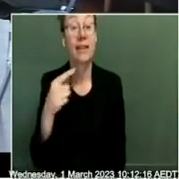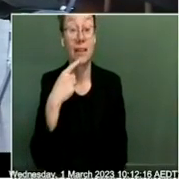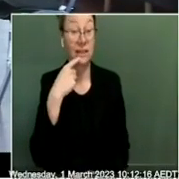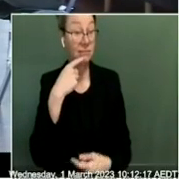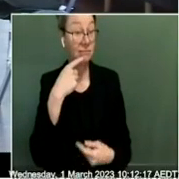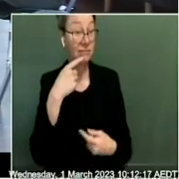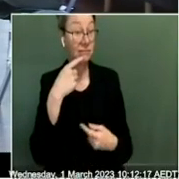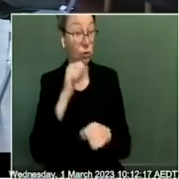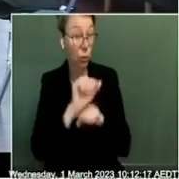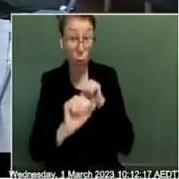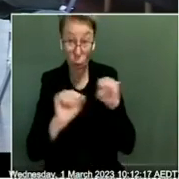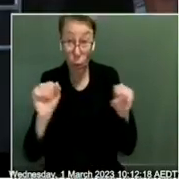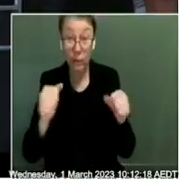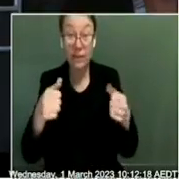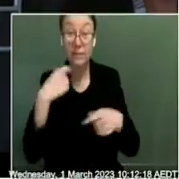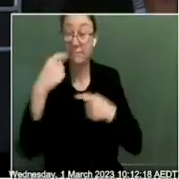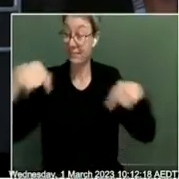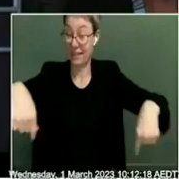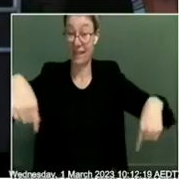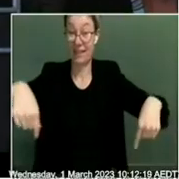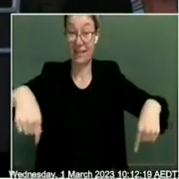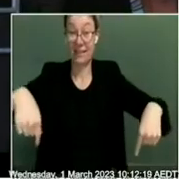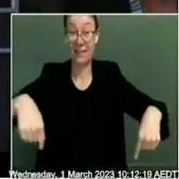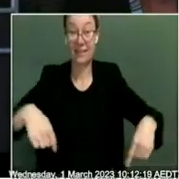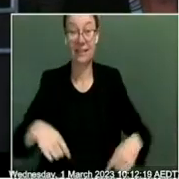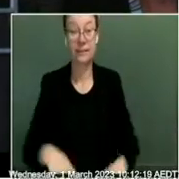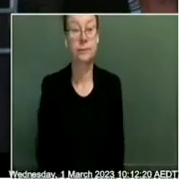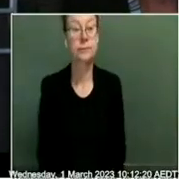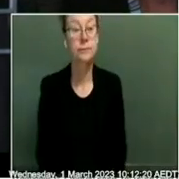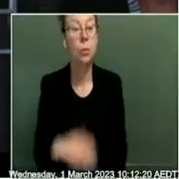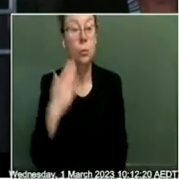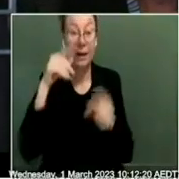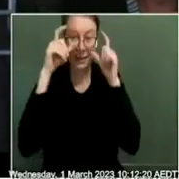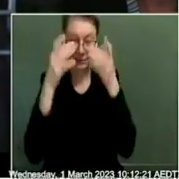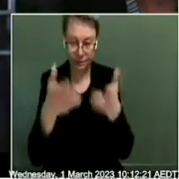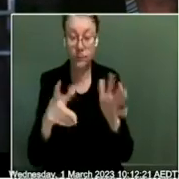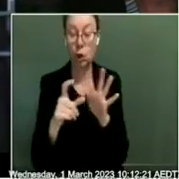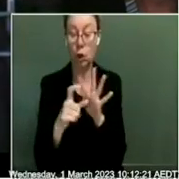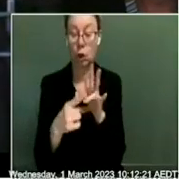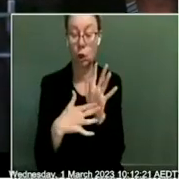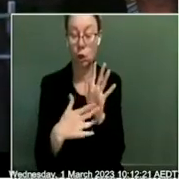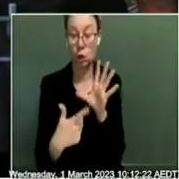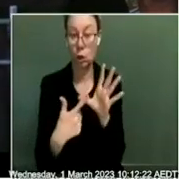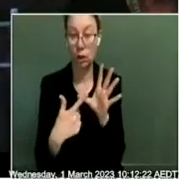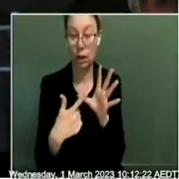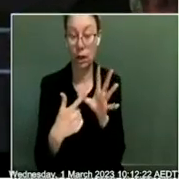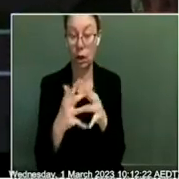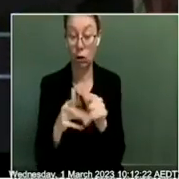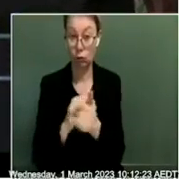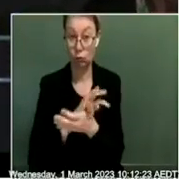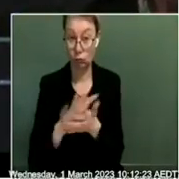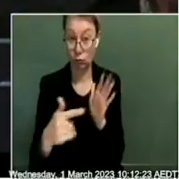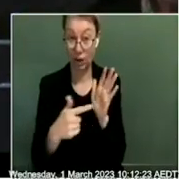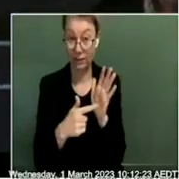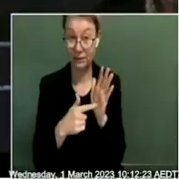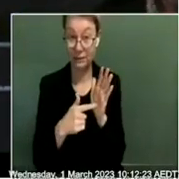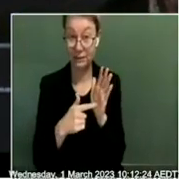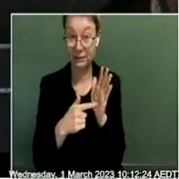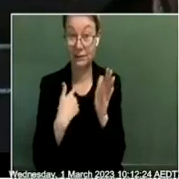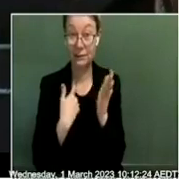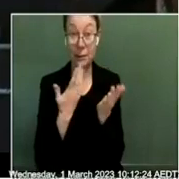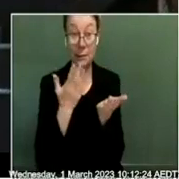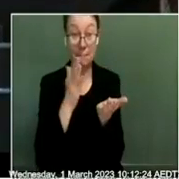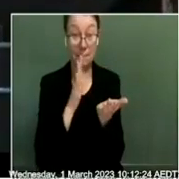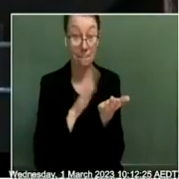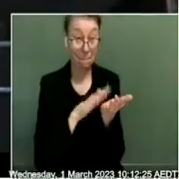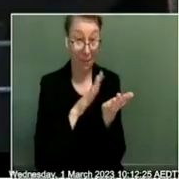Donna Wright. So I'm the eldest daughter of Eunice and James Wright, Jimmy Wright, as he is well